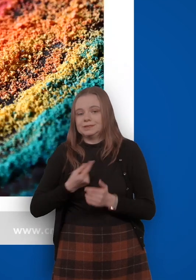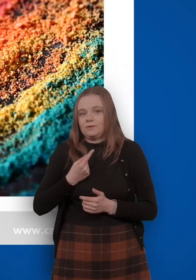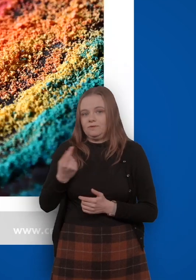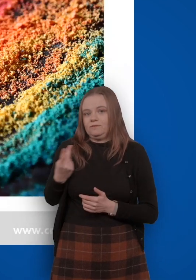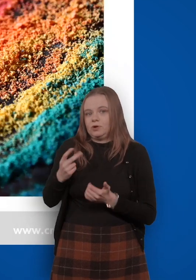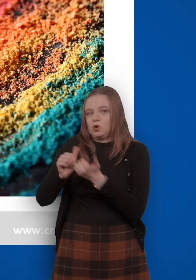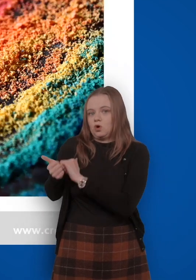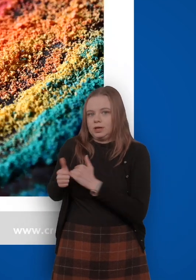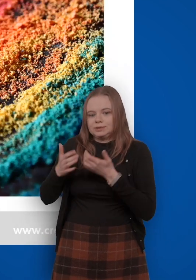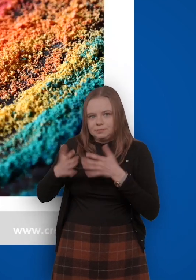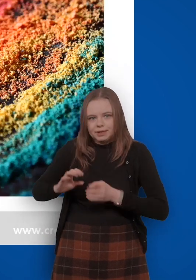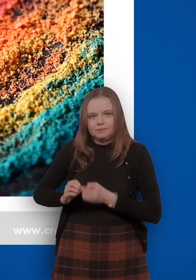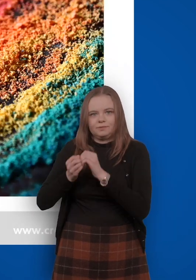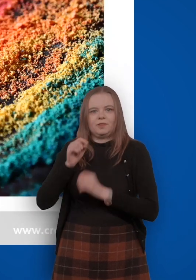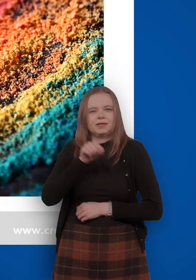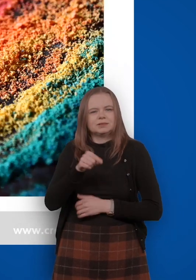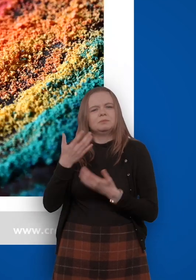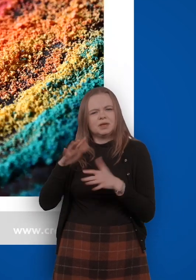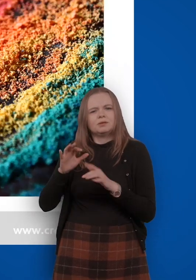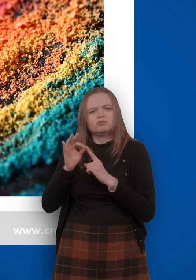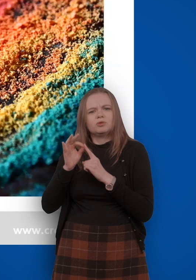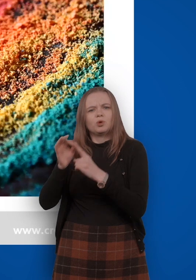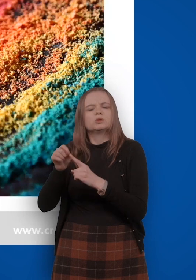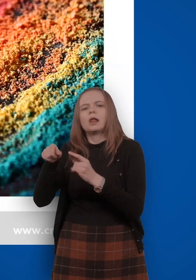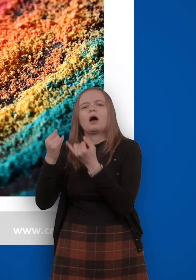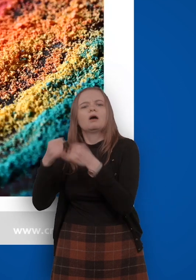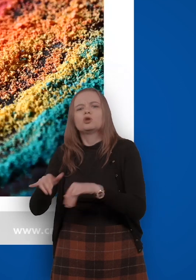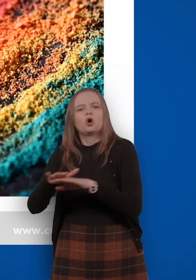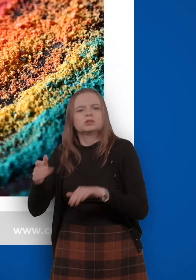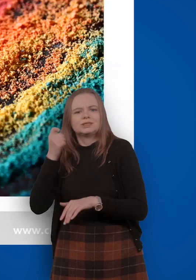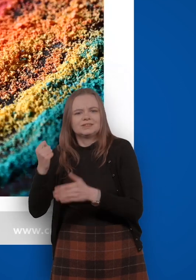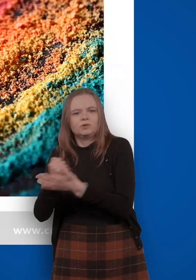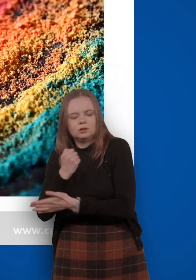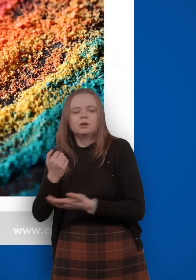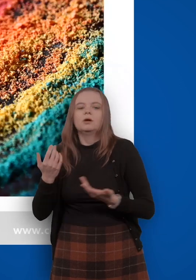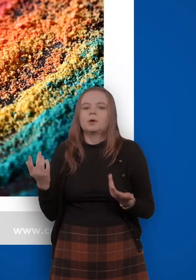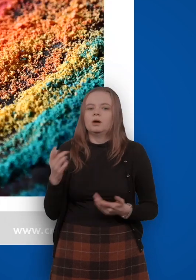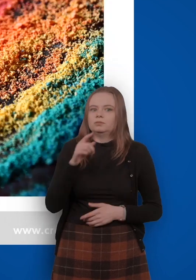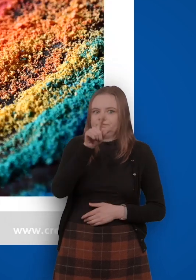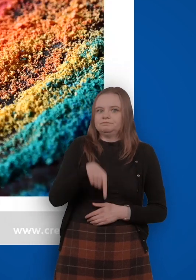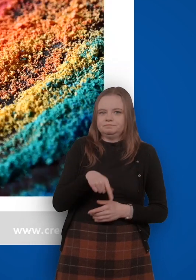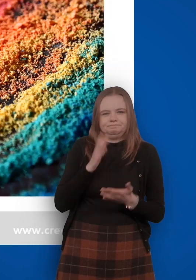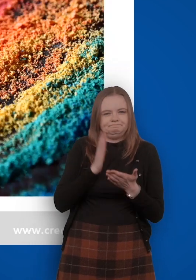writing a proposal at the time, which is unfortunately unsuccessful. But really, I think this is where, for me, where the rubber really